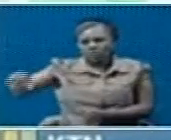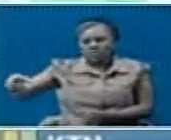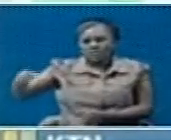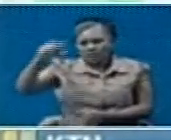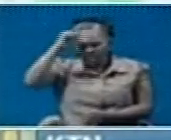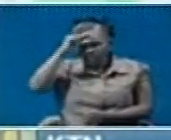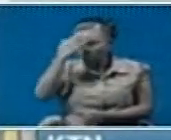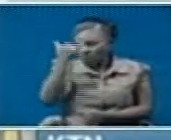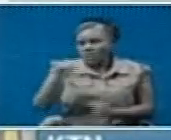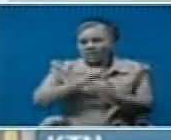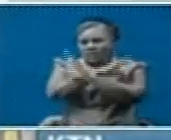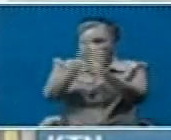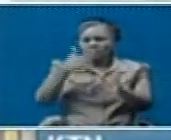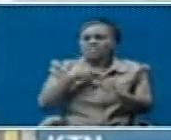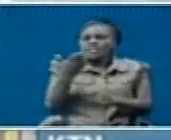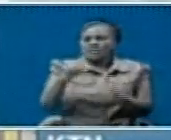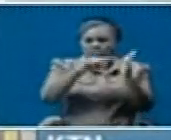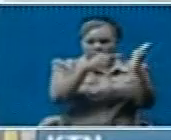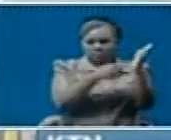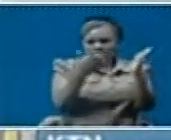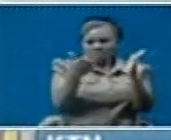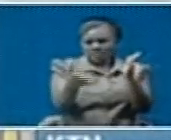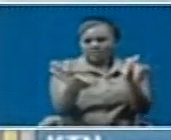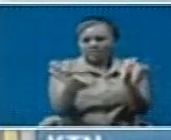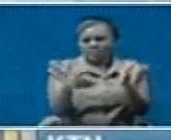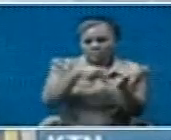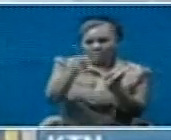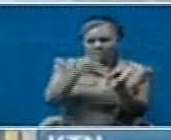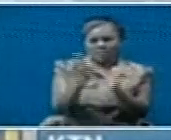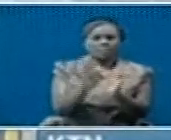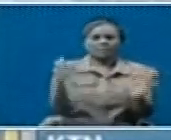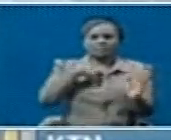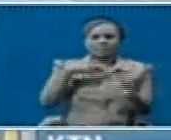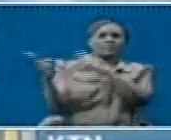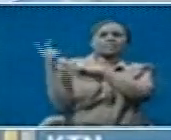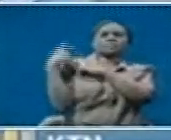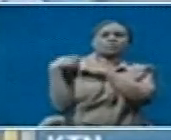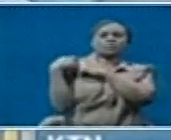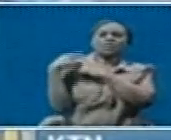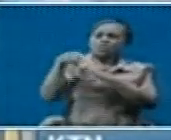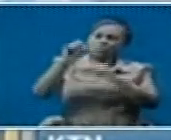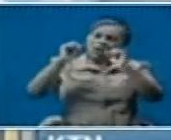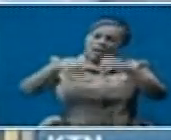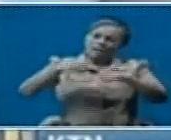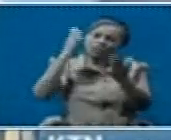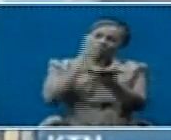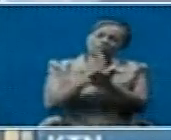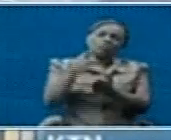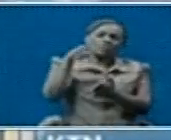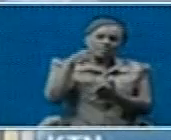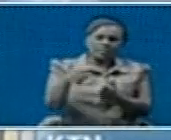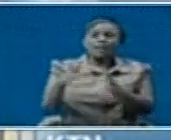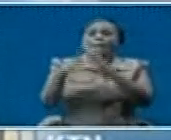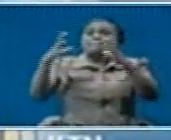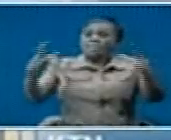Because clearly I don't think there are other issues to do with the payment of salaries. But wouldn't you agree that this is a much